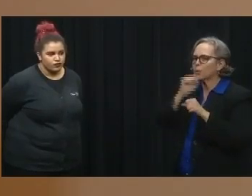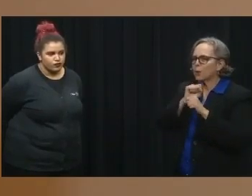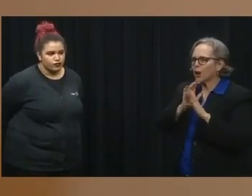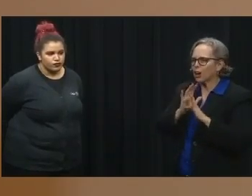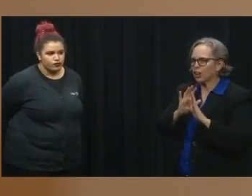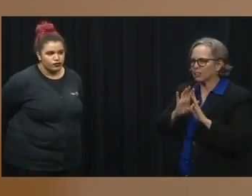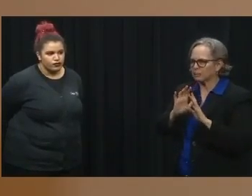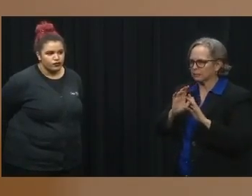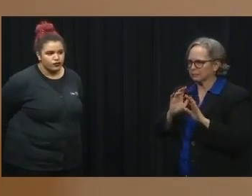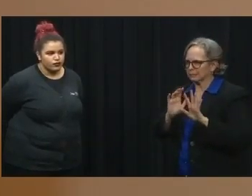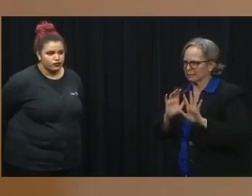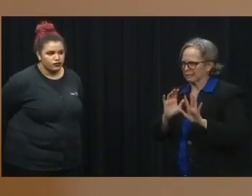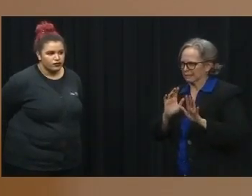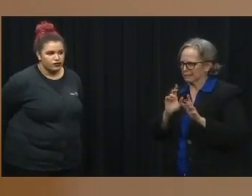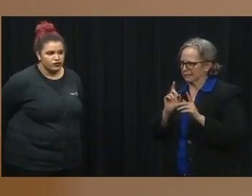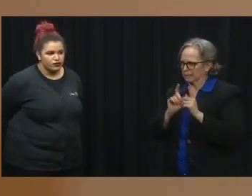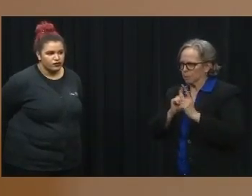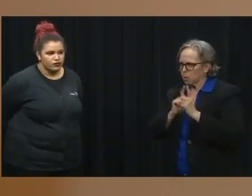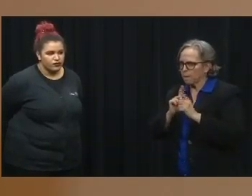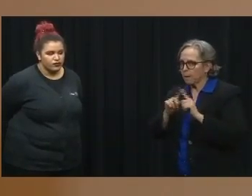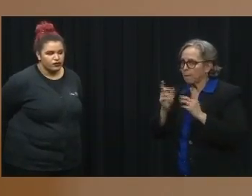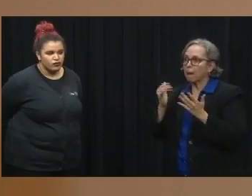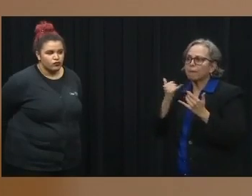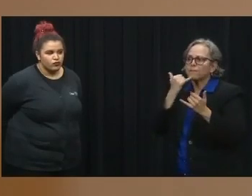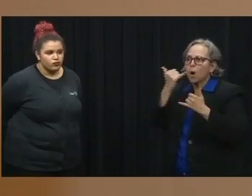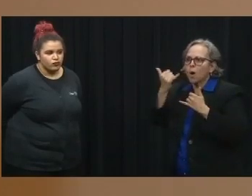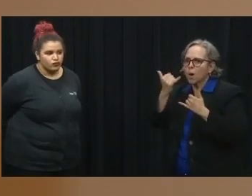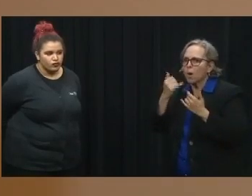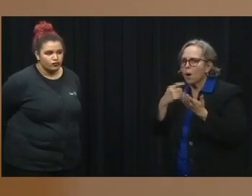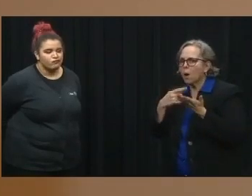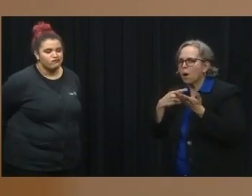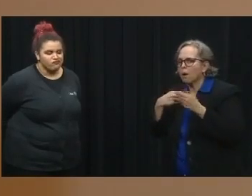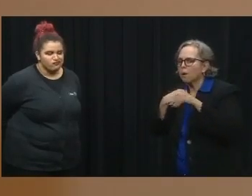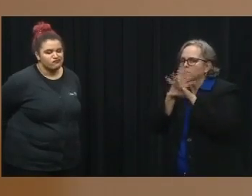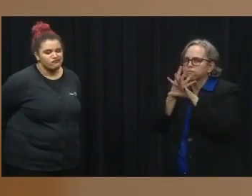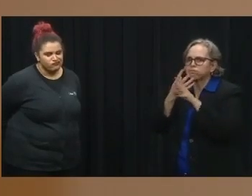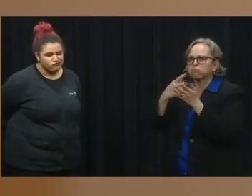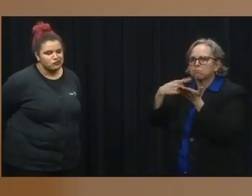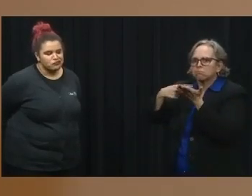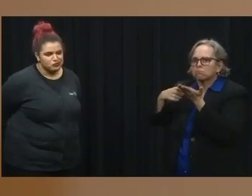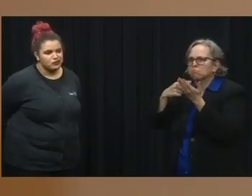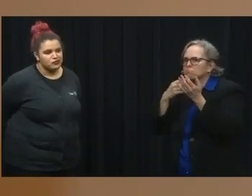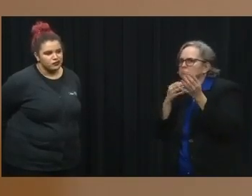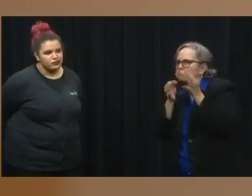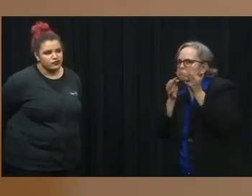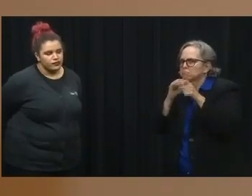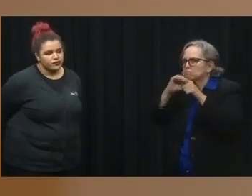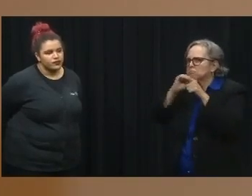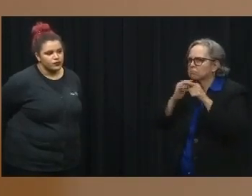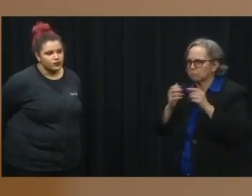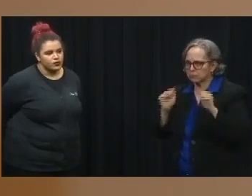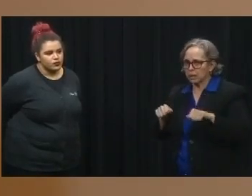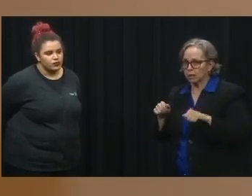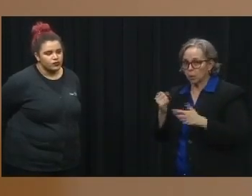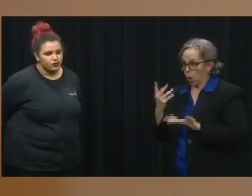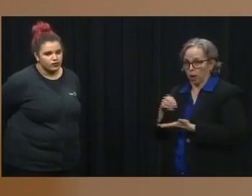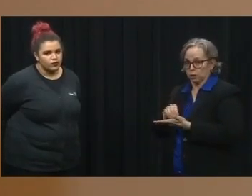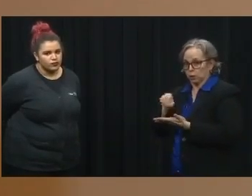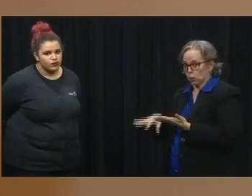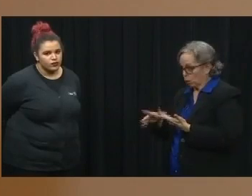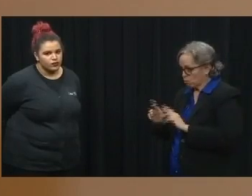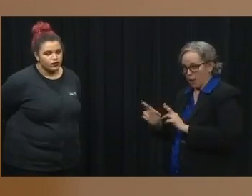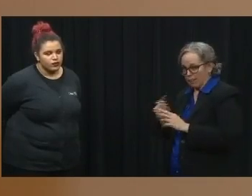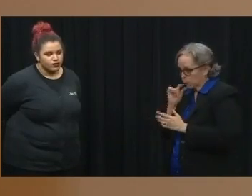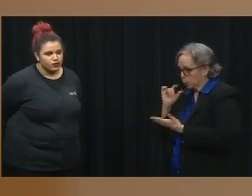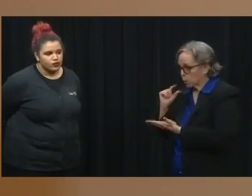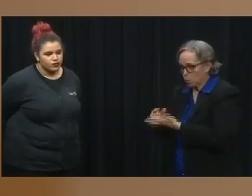phones, doing the telemedicine. And of course, we're looking at a new group of people from students who are about to graduate, who can